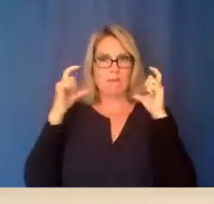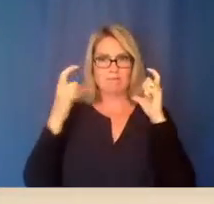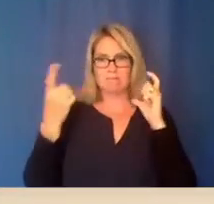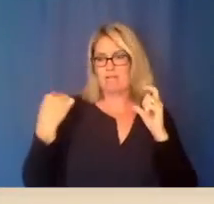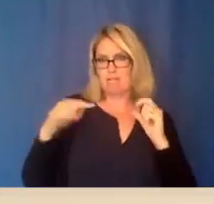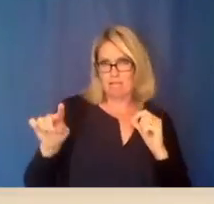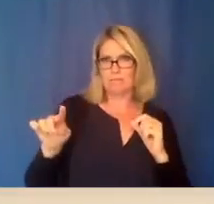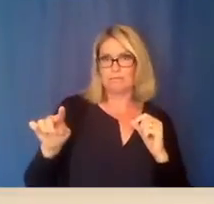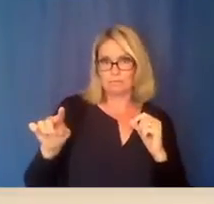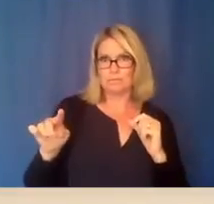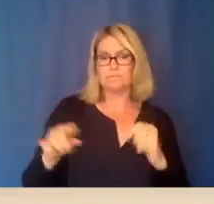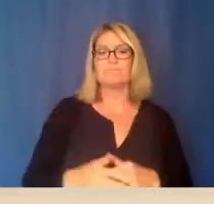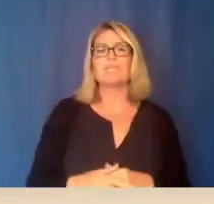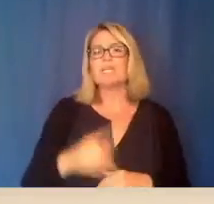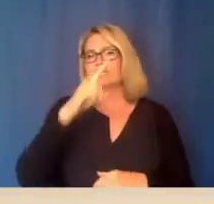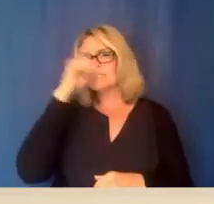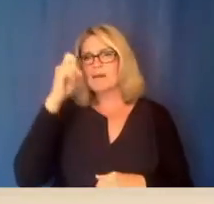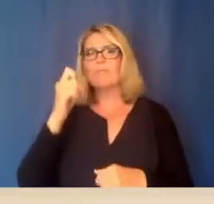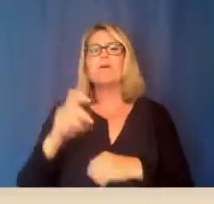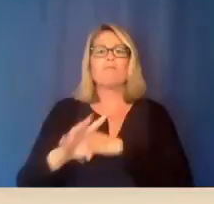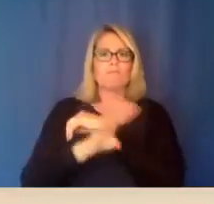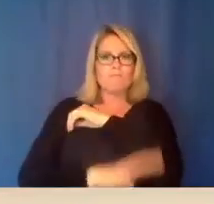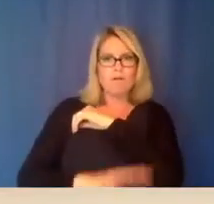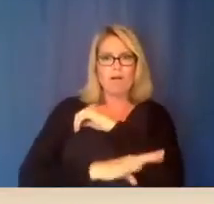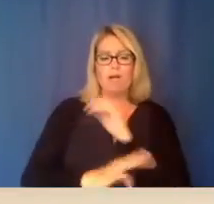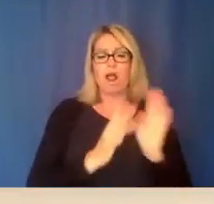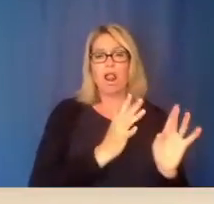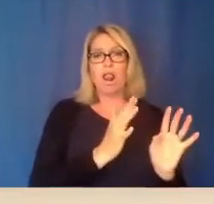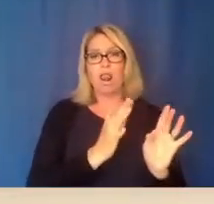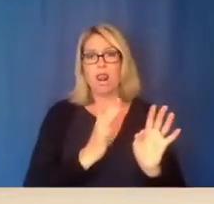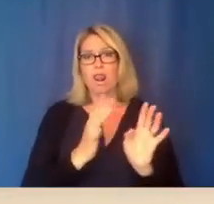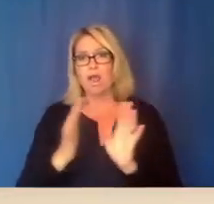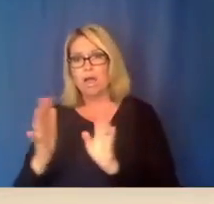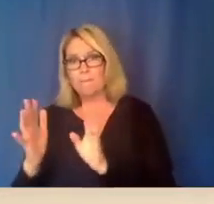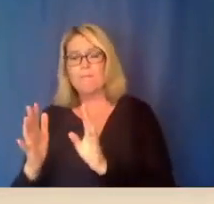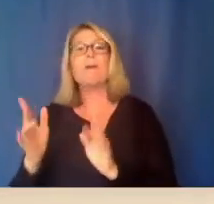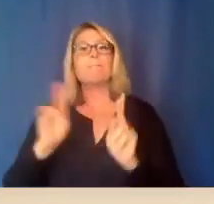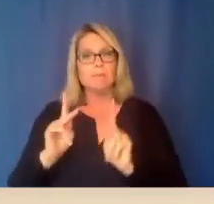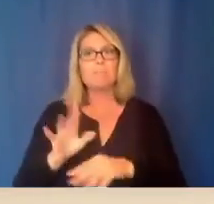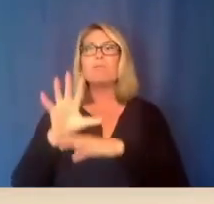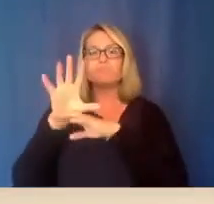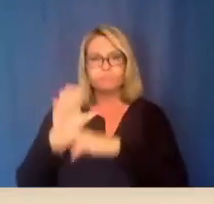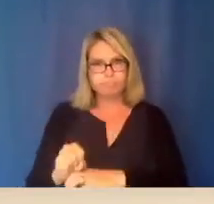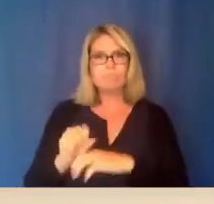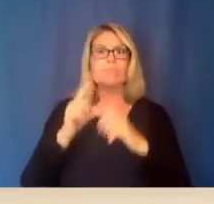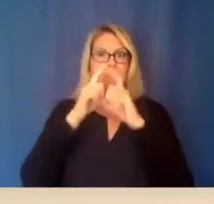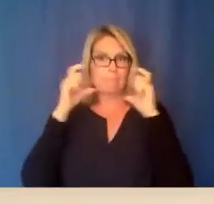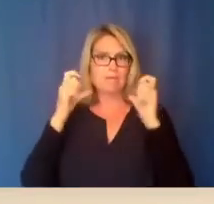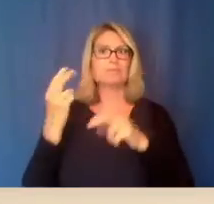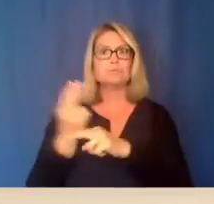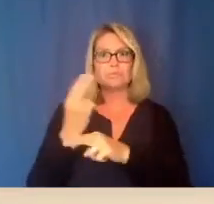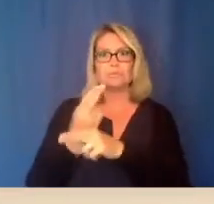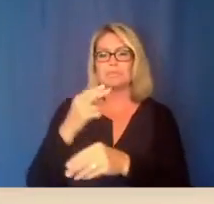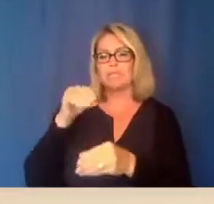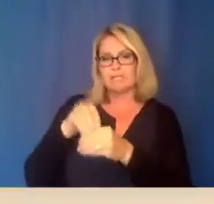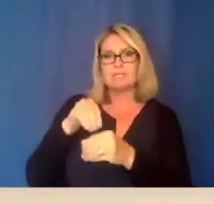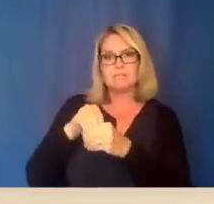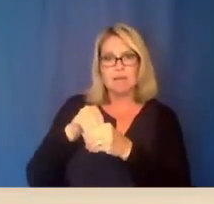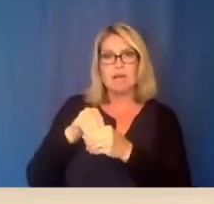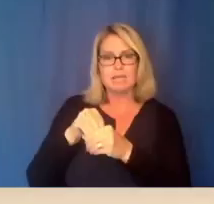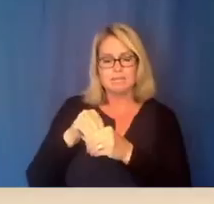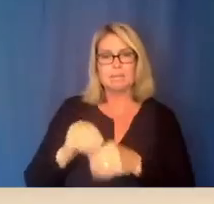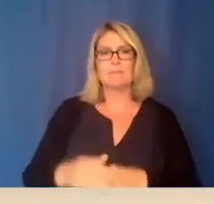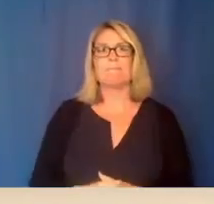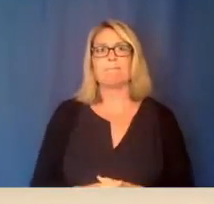over the summer and early fall, islanders gradually became comfortable wearing non-medical masks in indoor spaces.